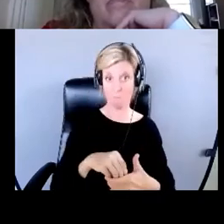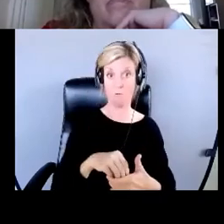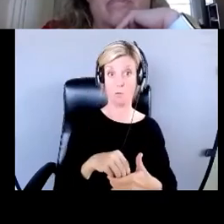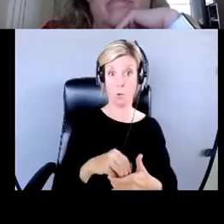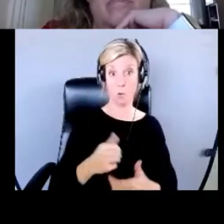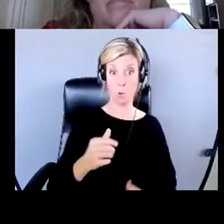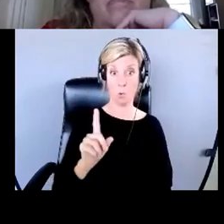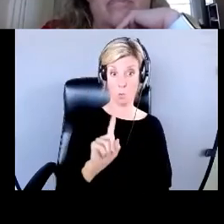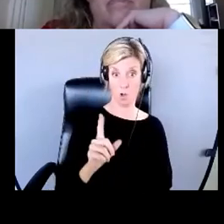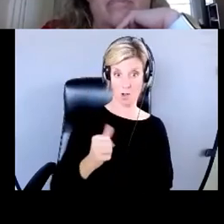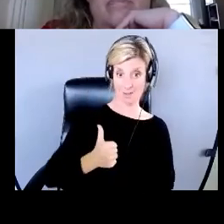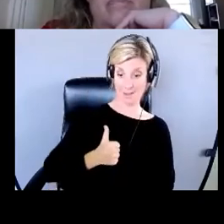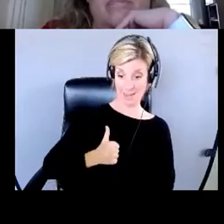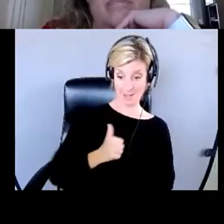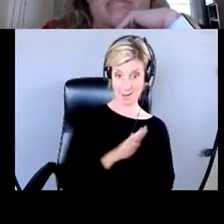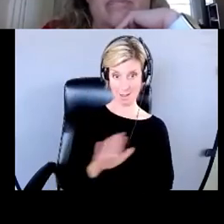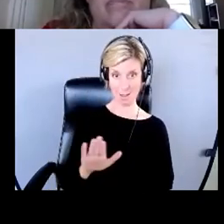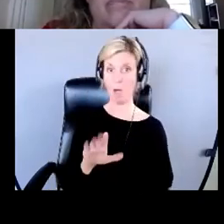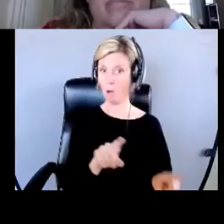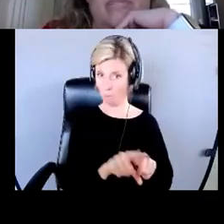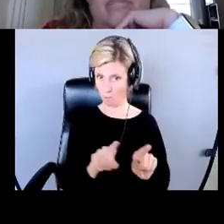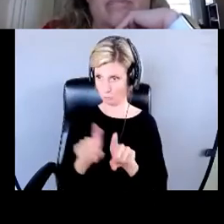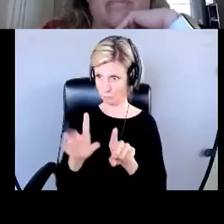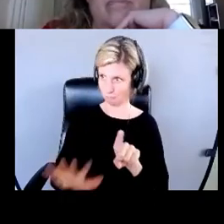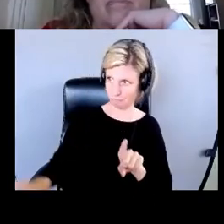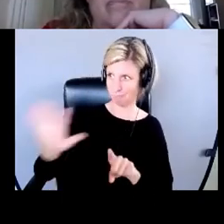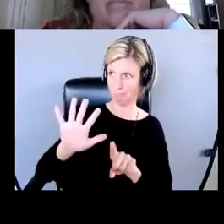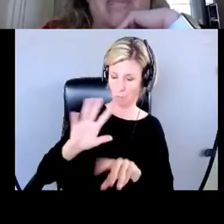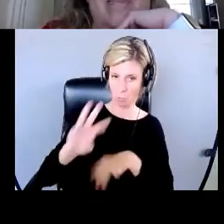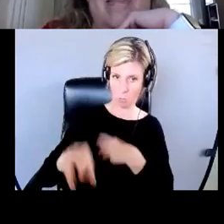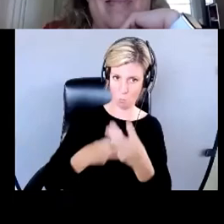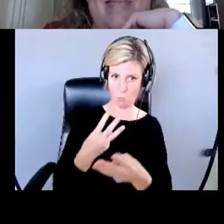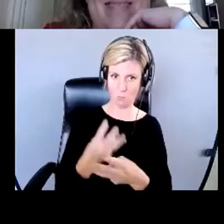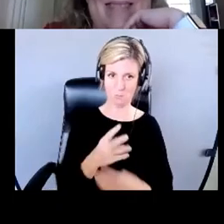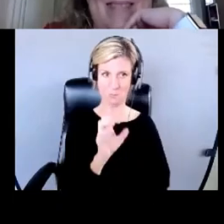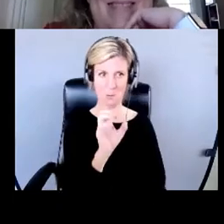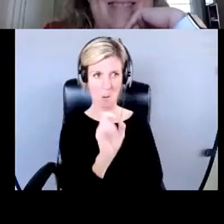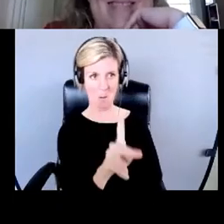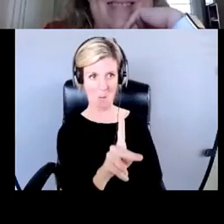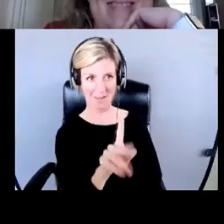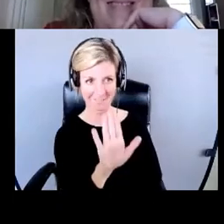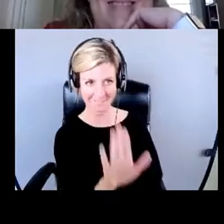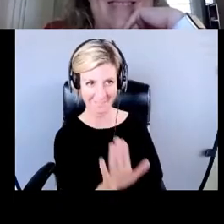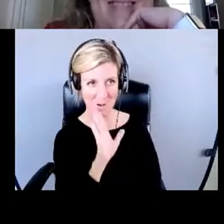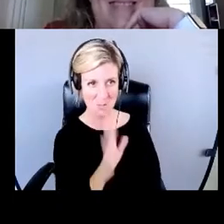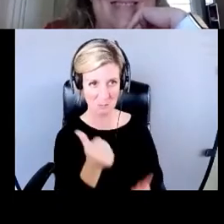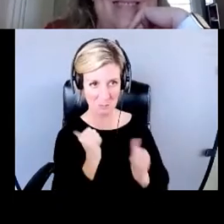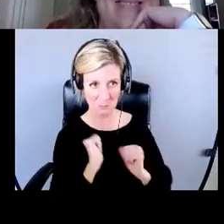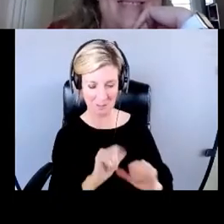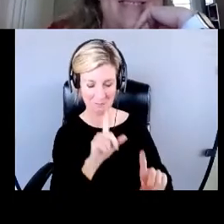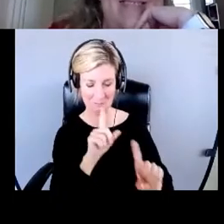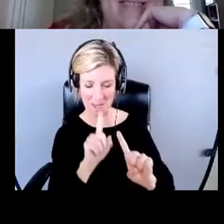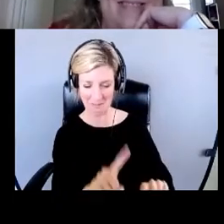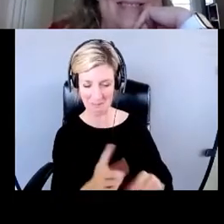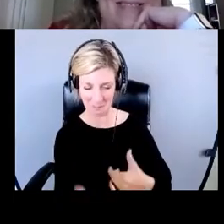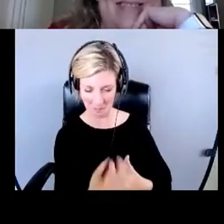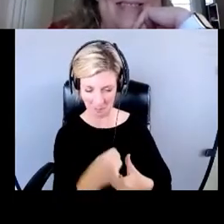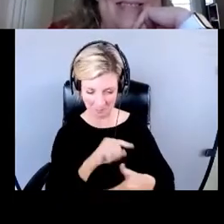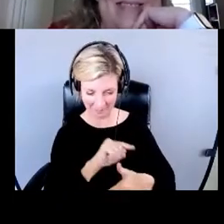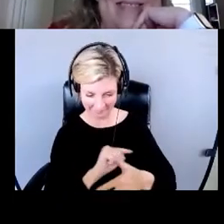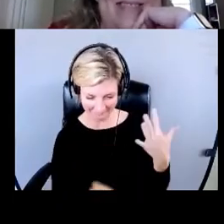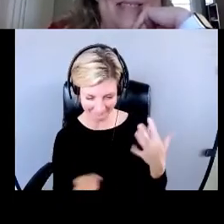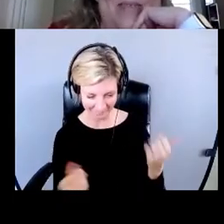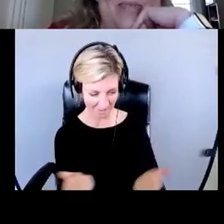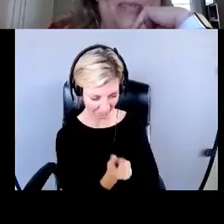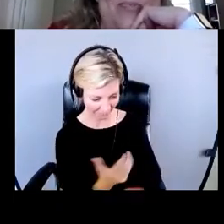So please go ahead. Okay, so I'll try to integrate all of that, what you talked about, with me, and bear with me.